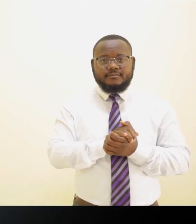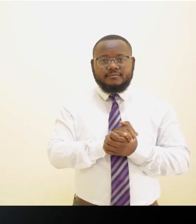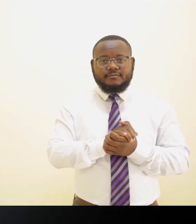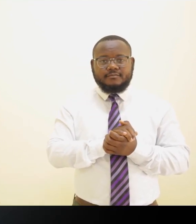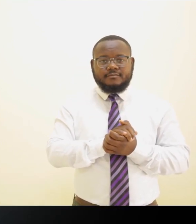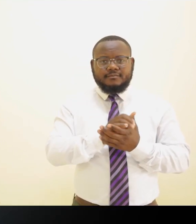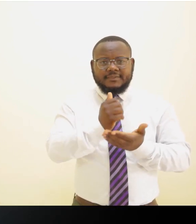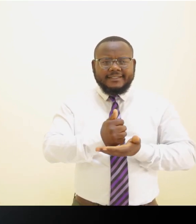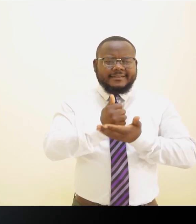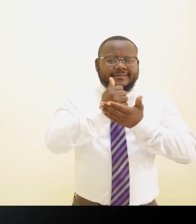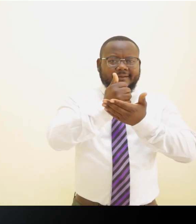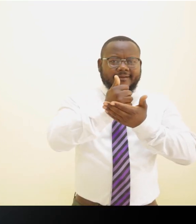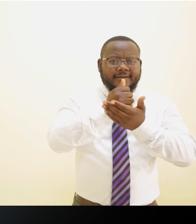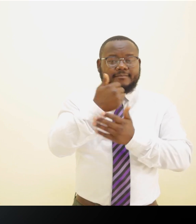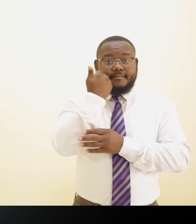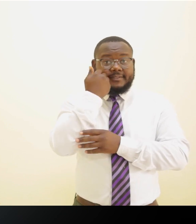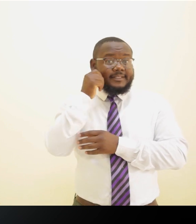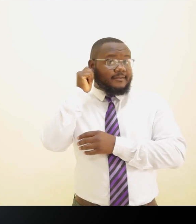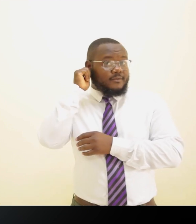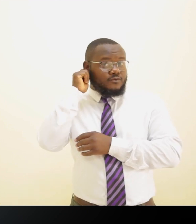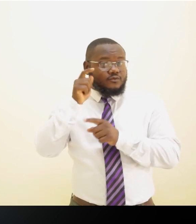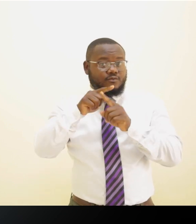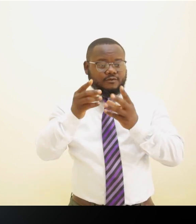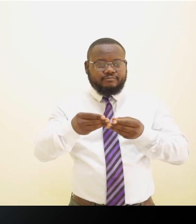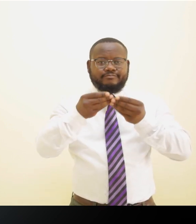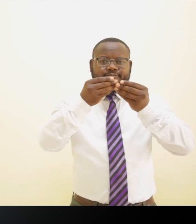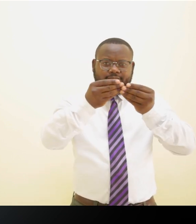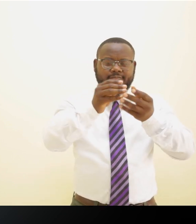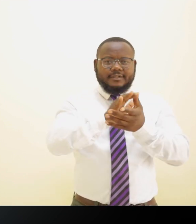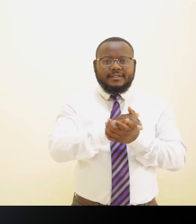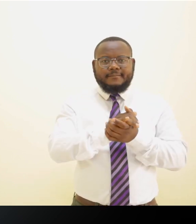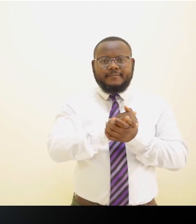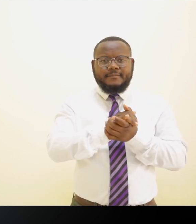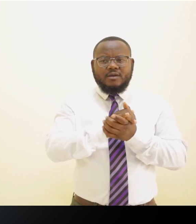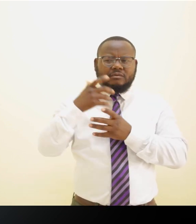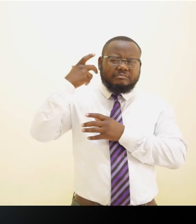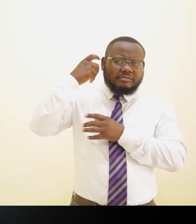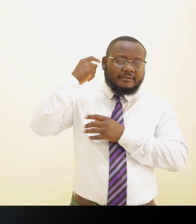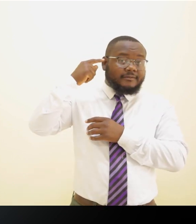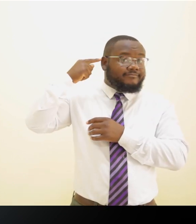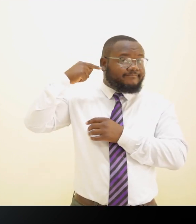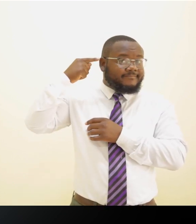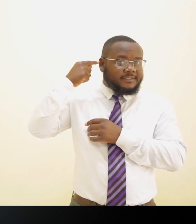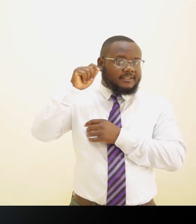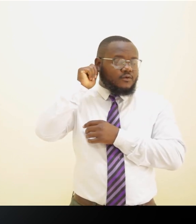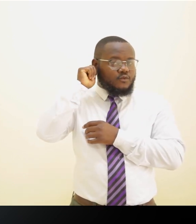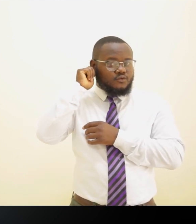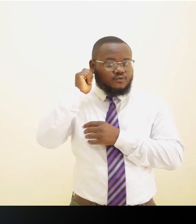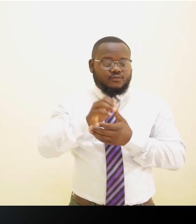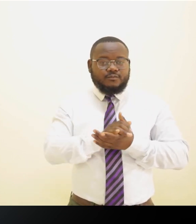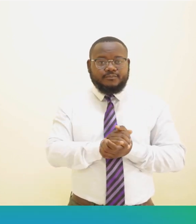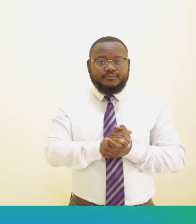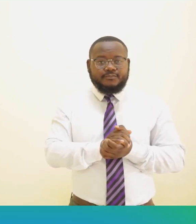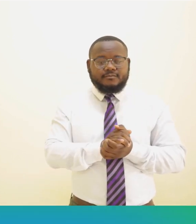Treat uncomplicated ear infections and provide safe first aid measures like dry mopping for ear discharge.